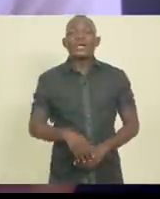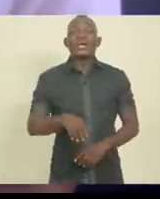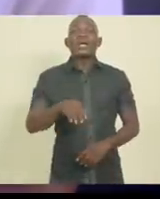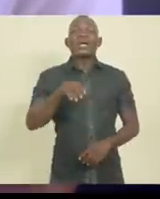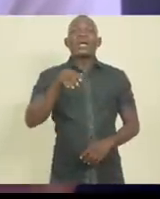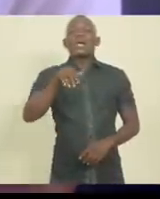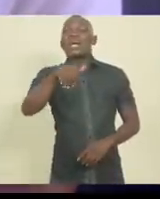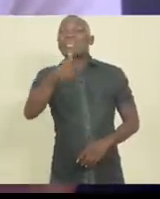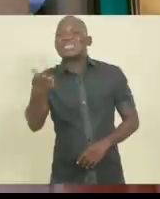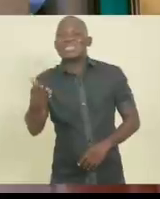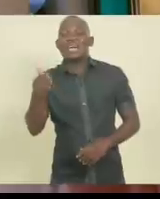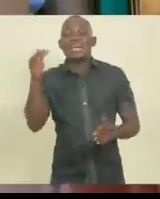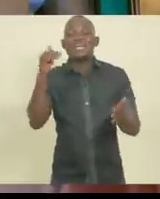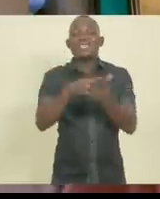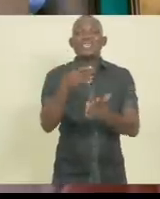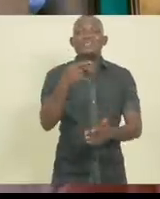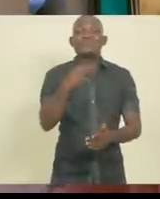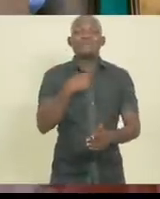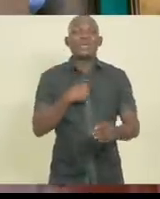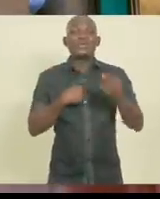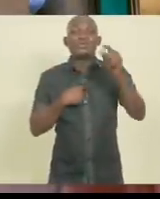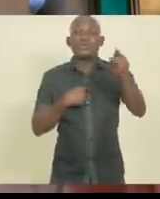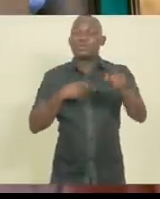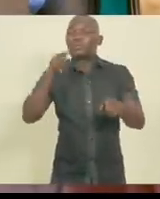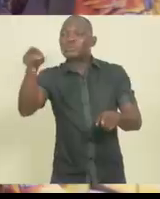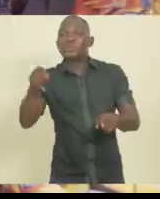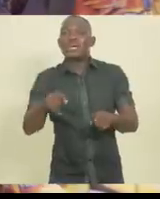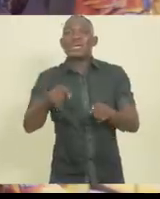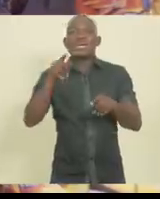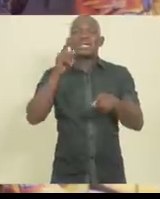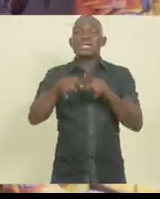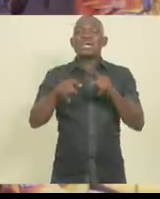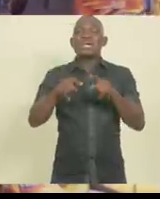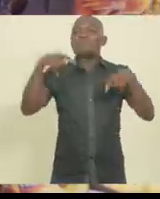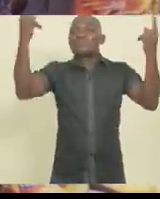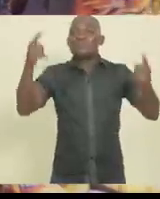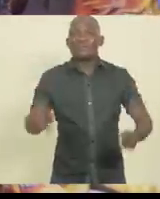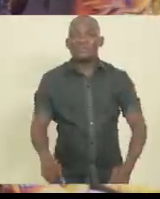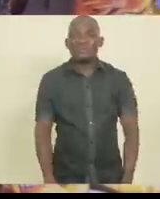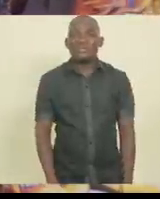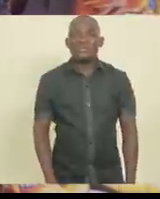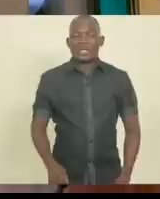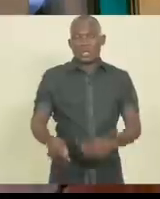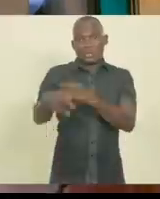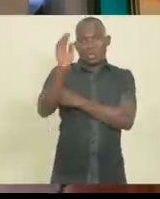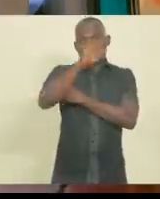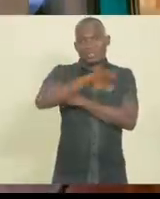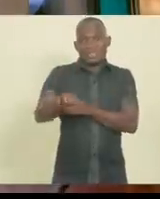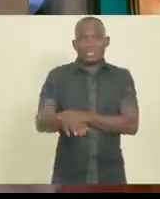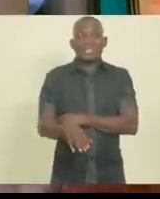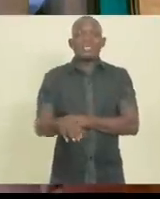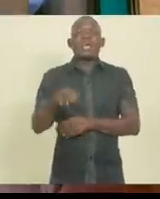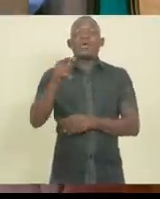prosper? As God's children, He will heal us whenever we fall sick. Preach, Pastor! I'm doing the best I